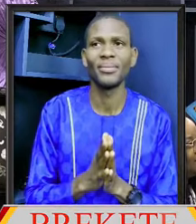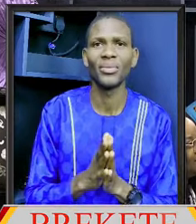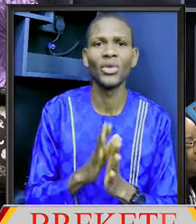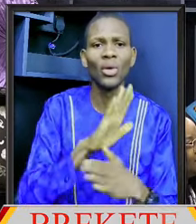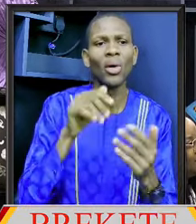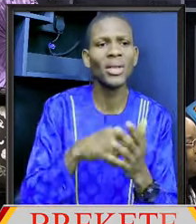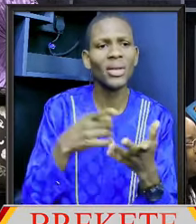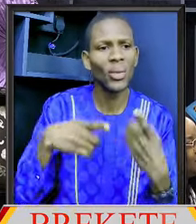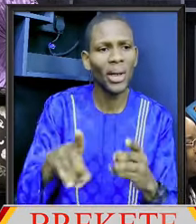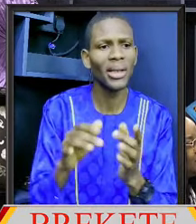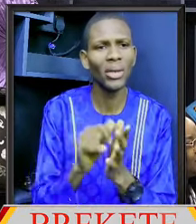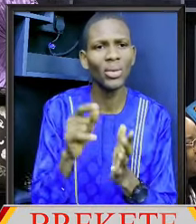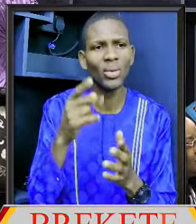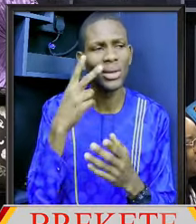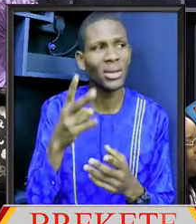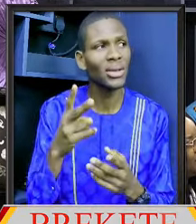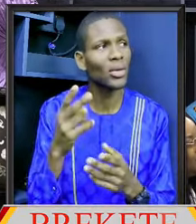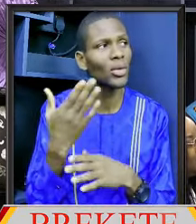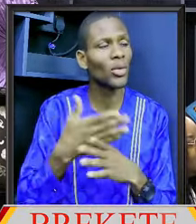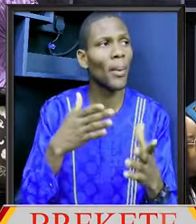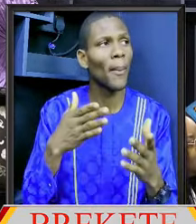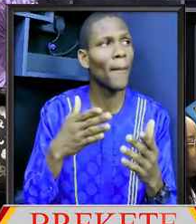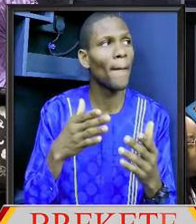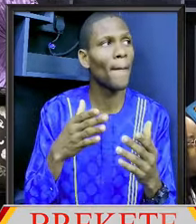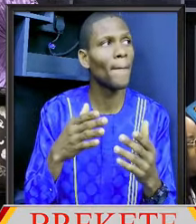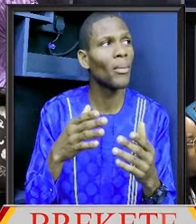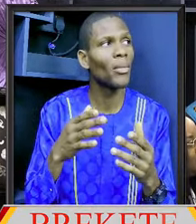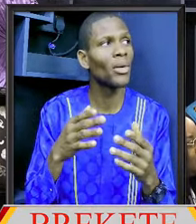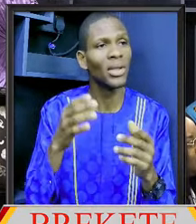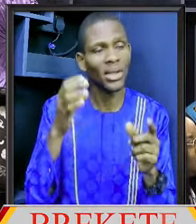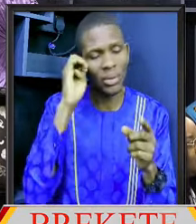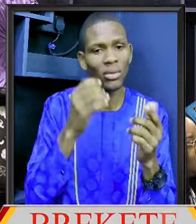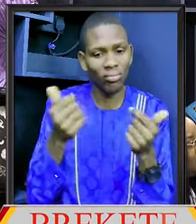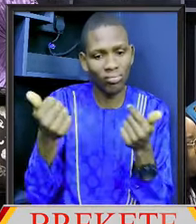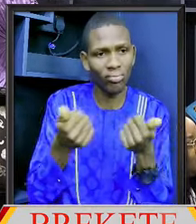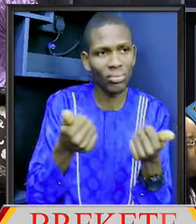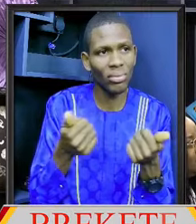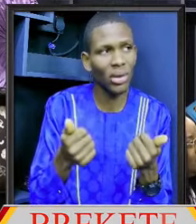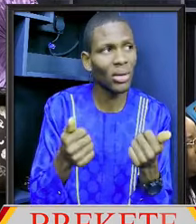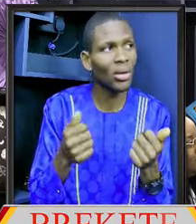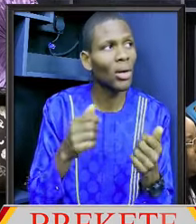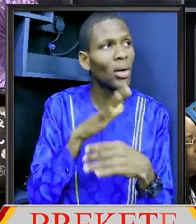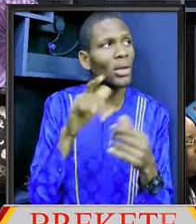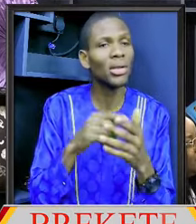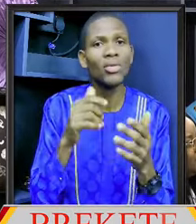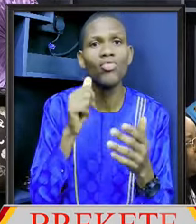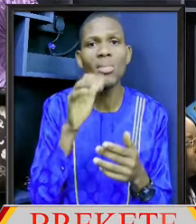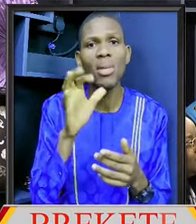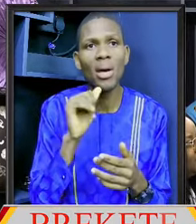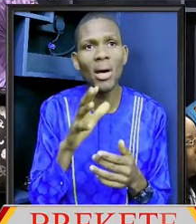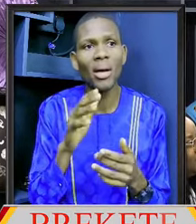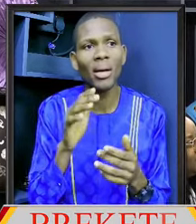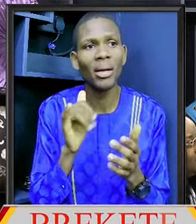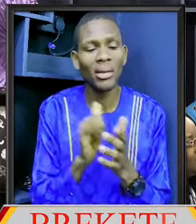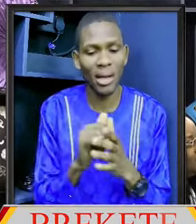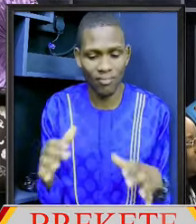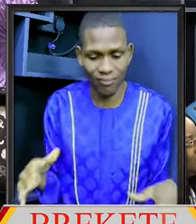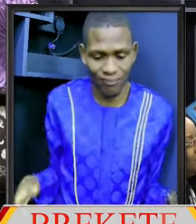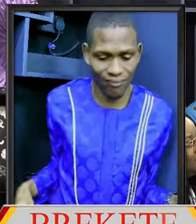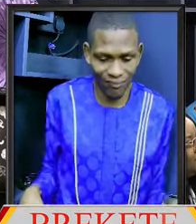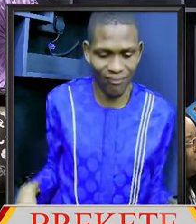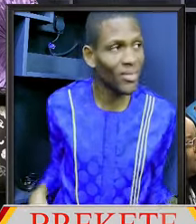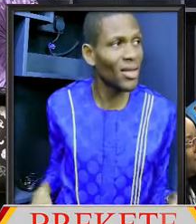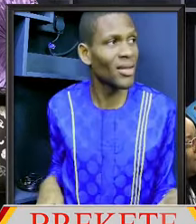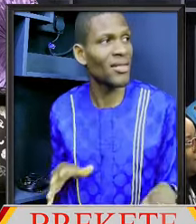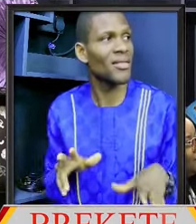All this while when I see say some, I go dey drive, I go all these women where they do tight this thing. We